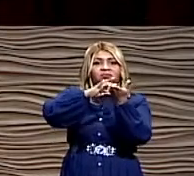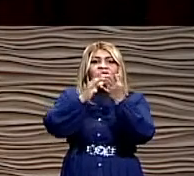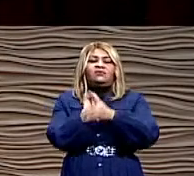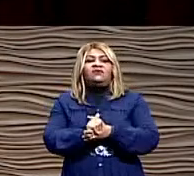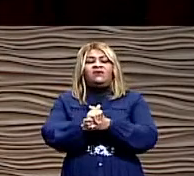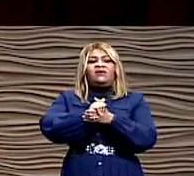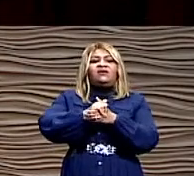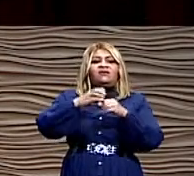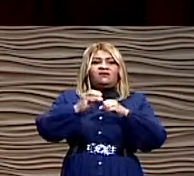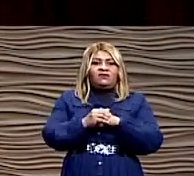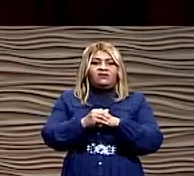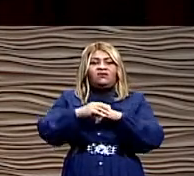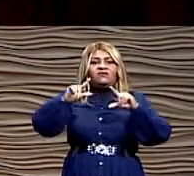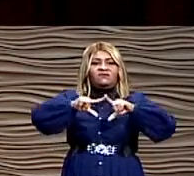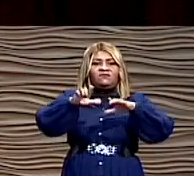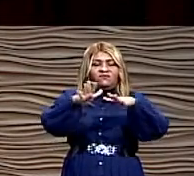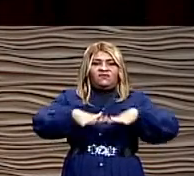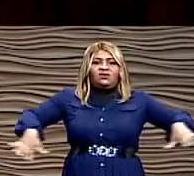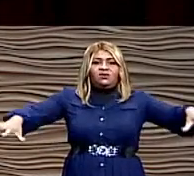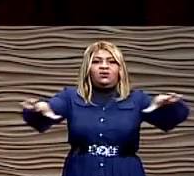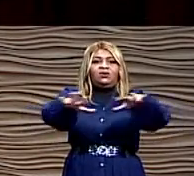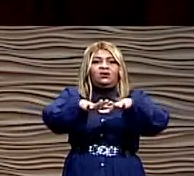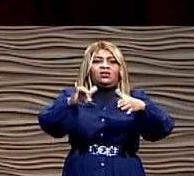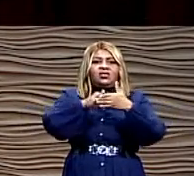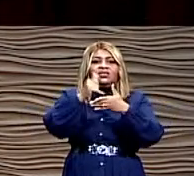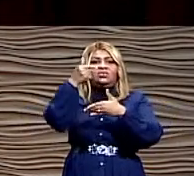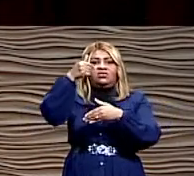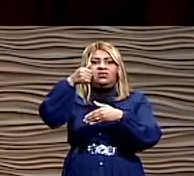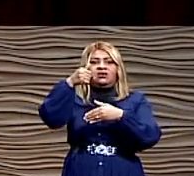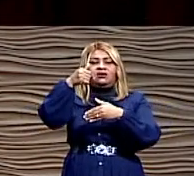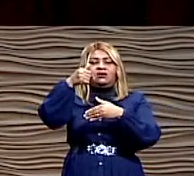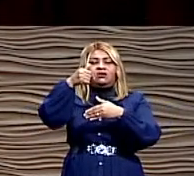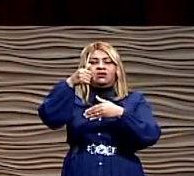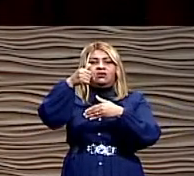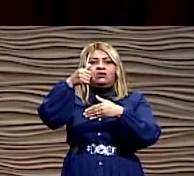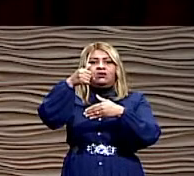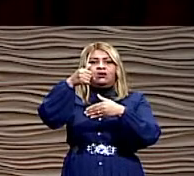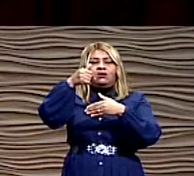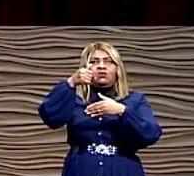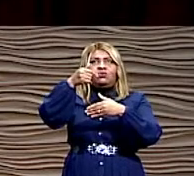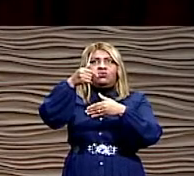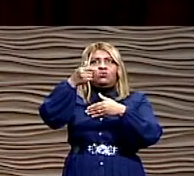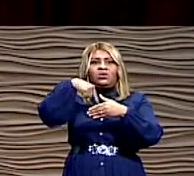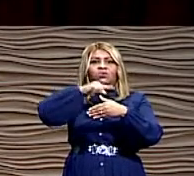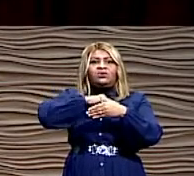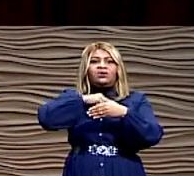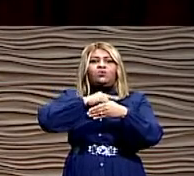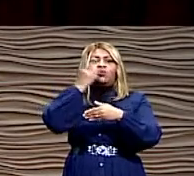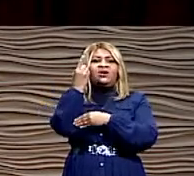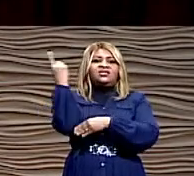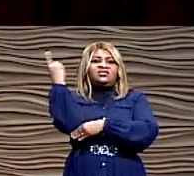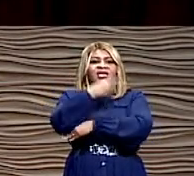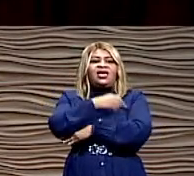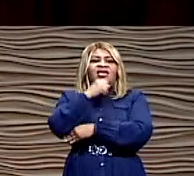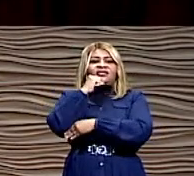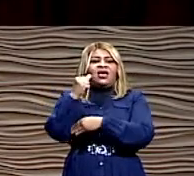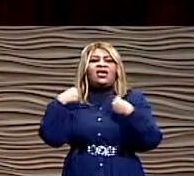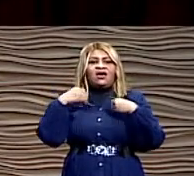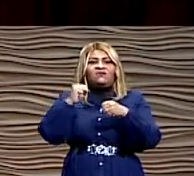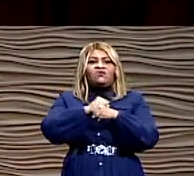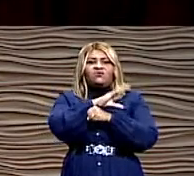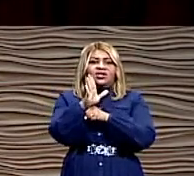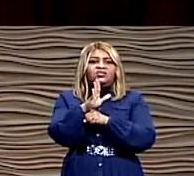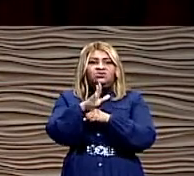their sacrifice will give way to a world without COVID-19. Touch the heart of every